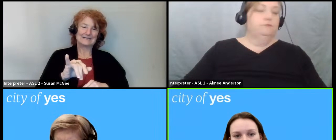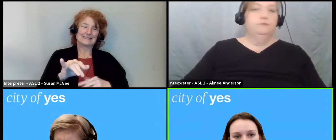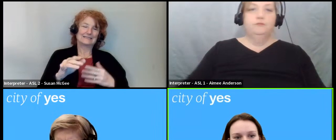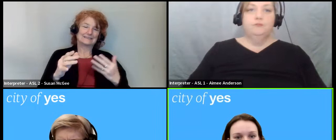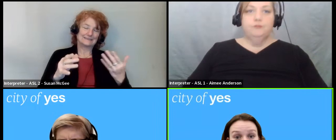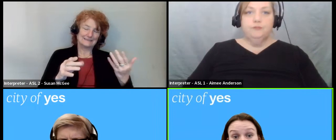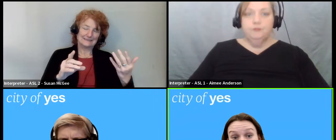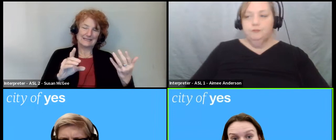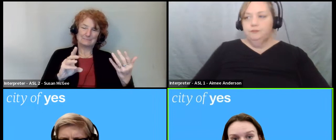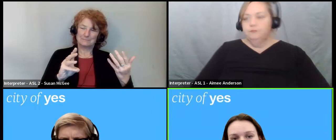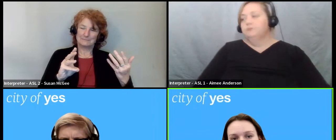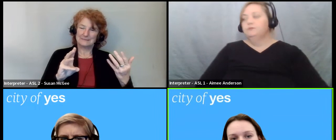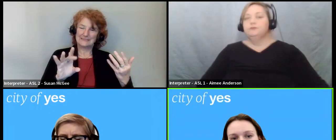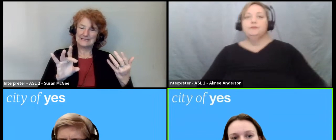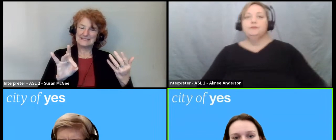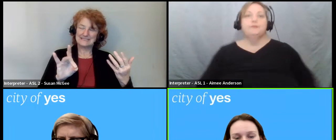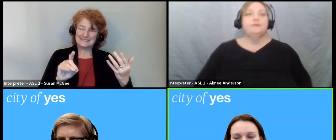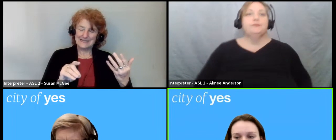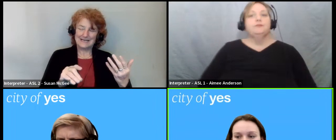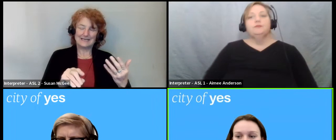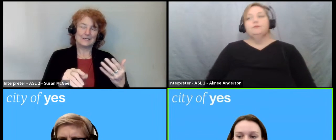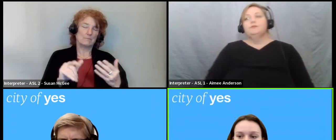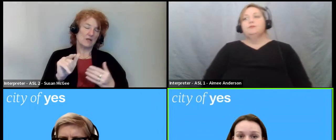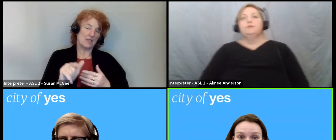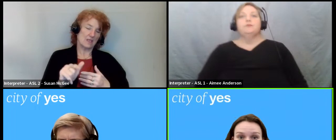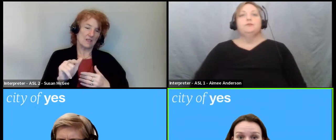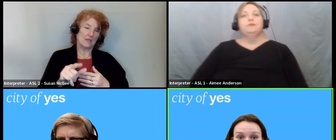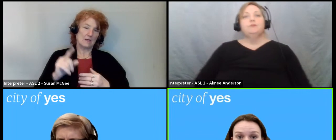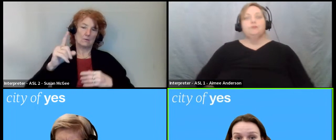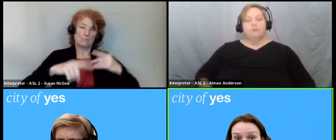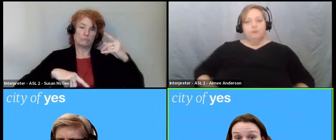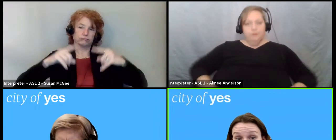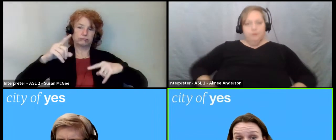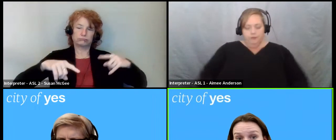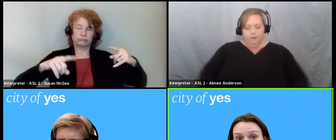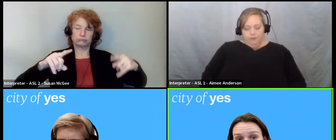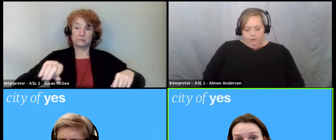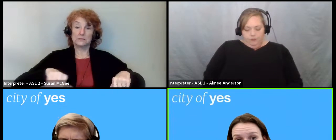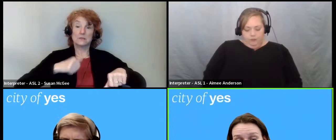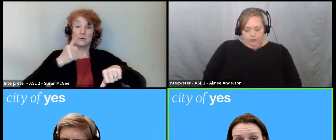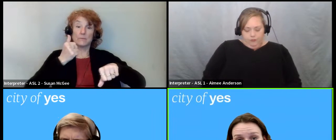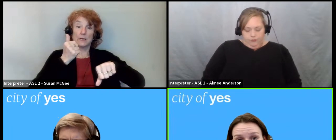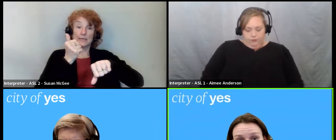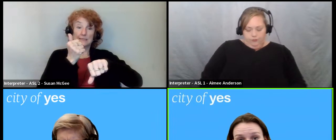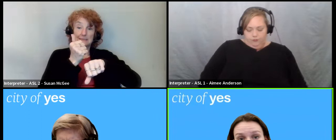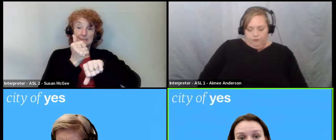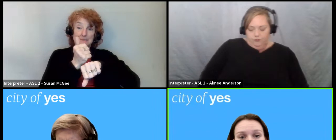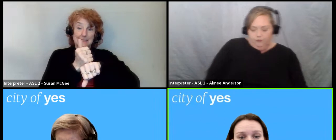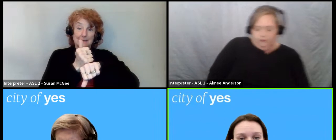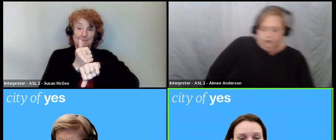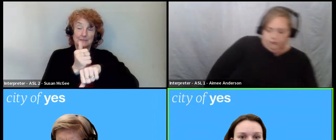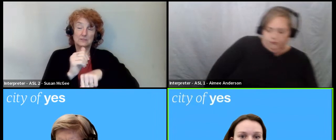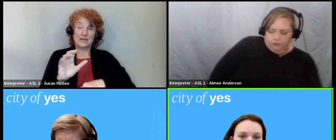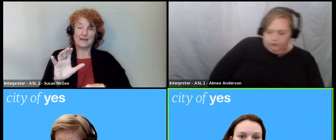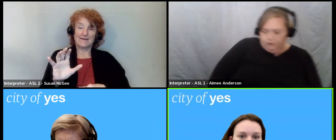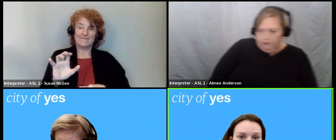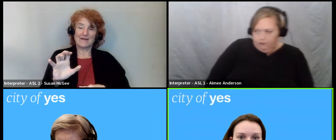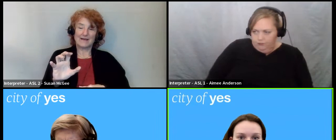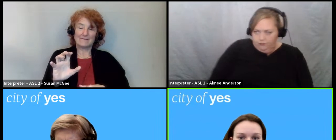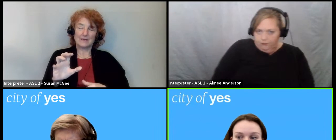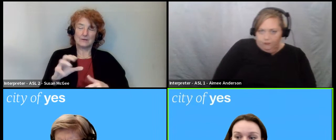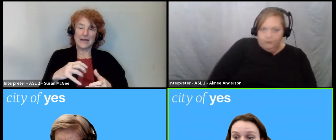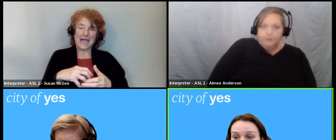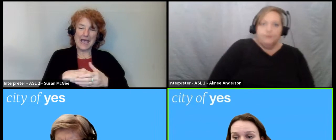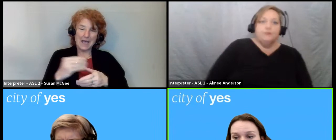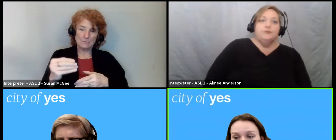range arbitrarily. And so by establishing 500 outside of the transit zone, that creates a